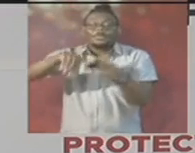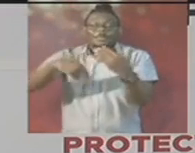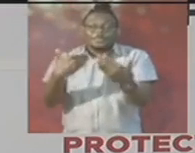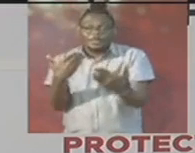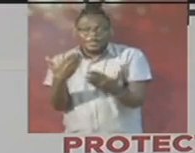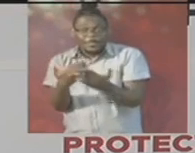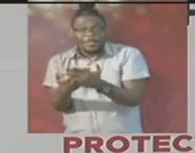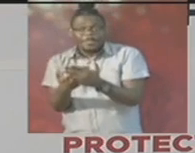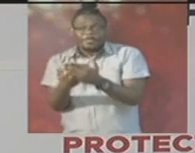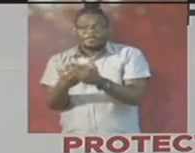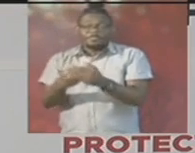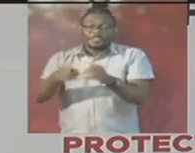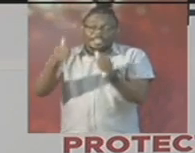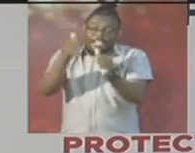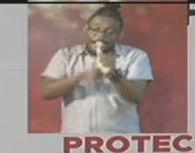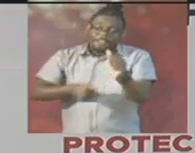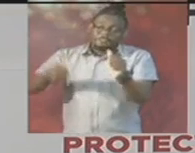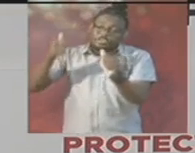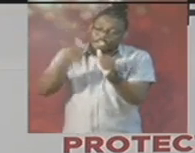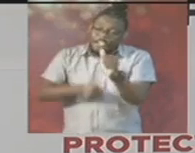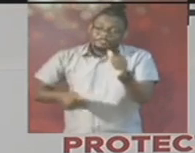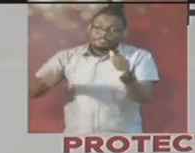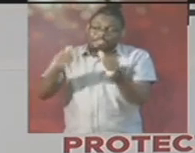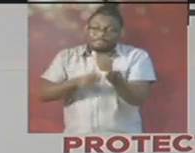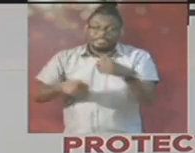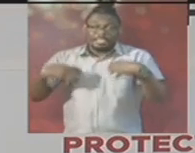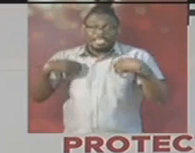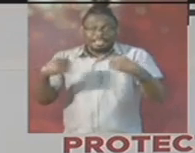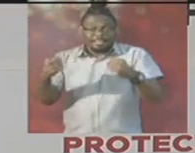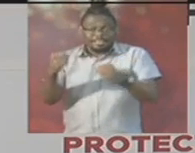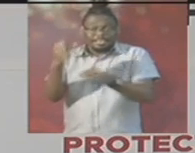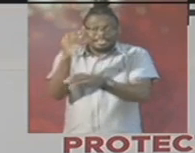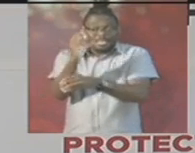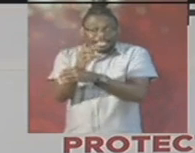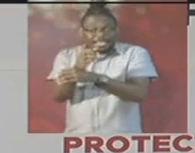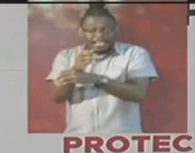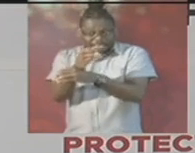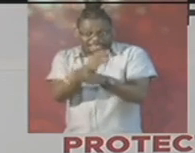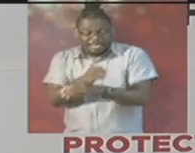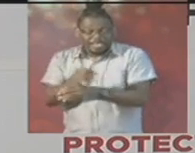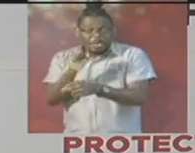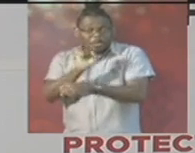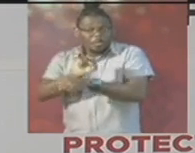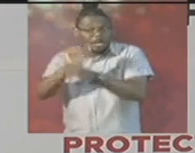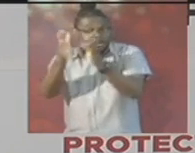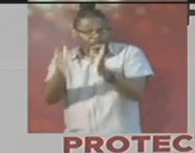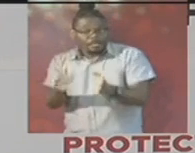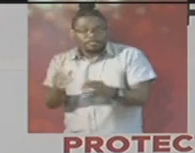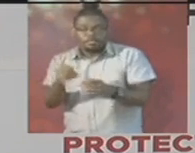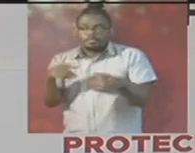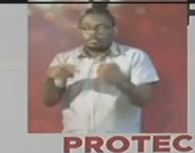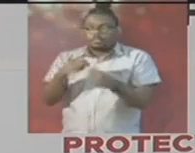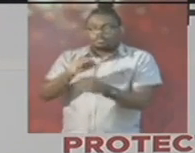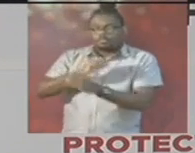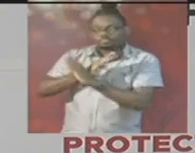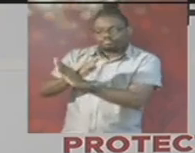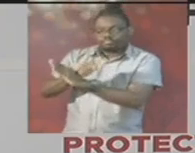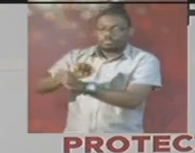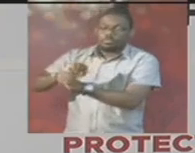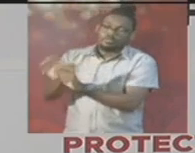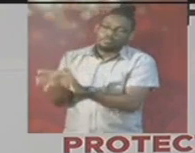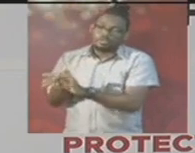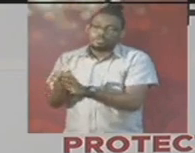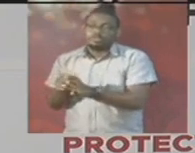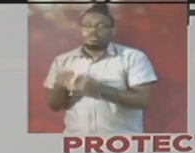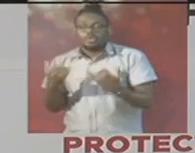every single healthcare worker for their response to COVID-19 and now their response to the